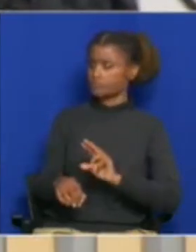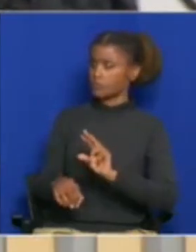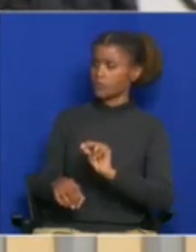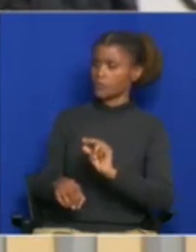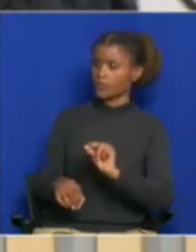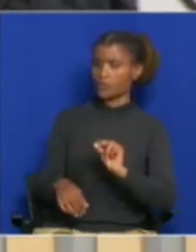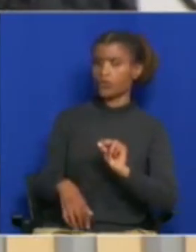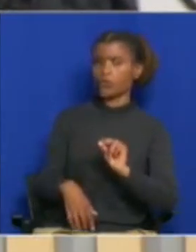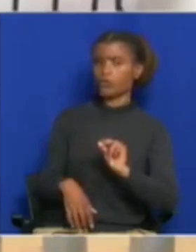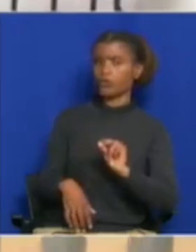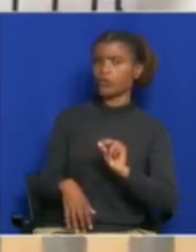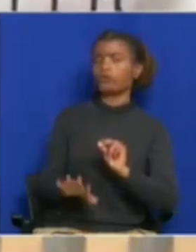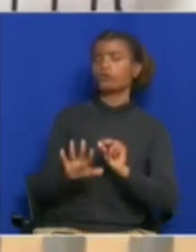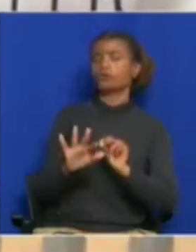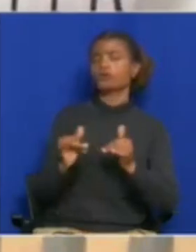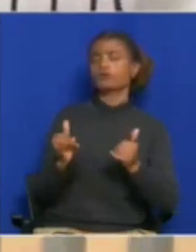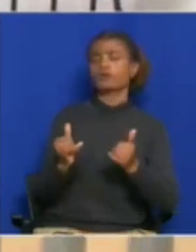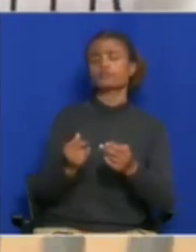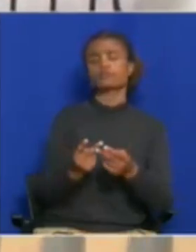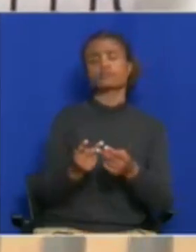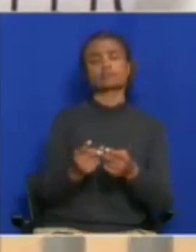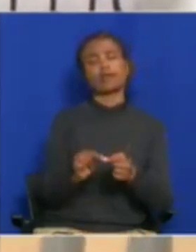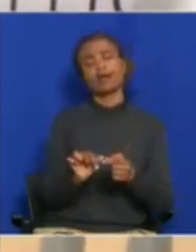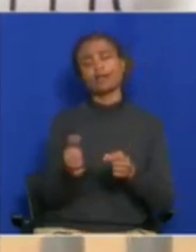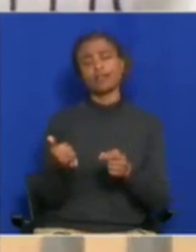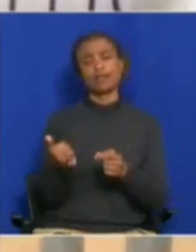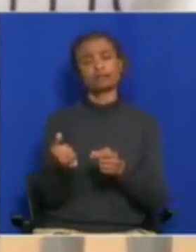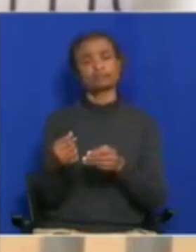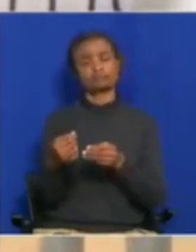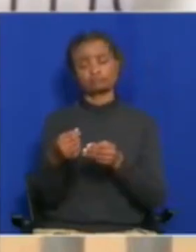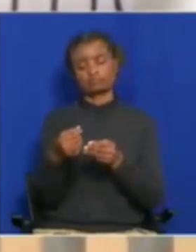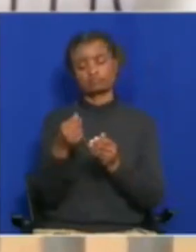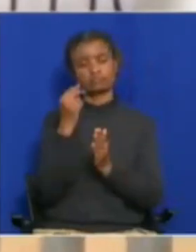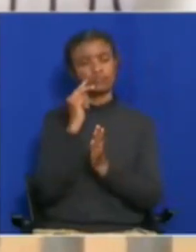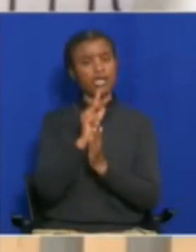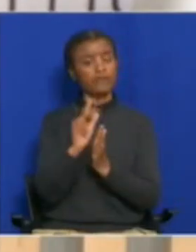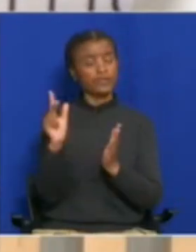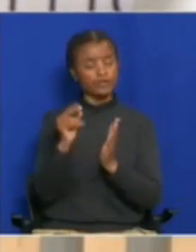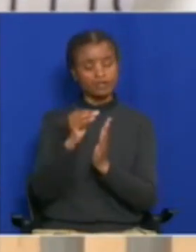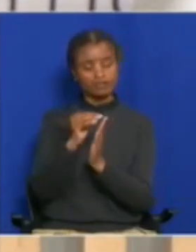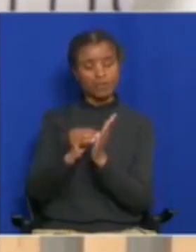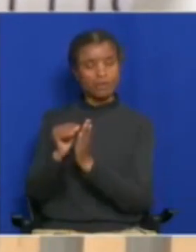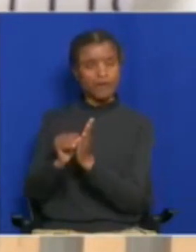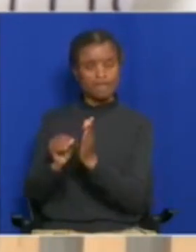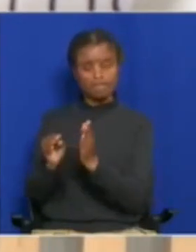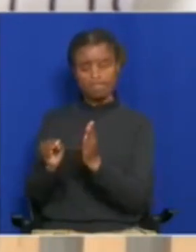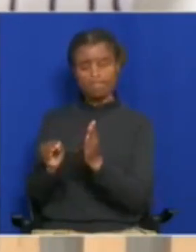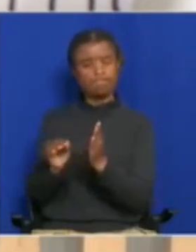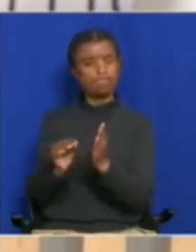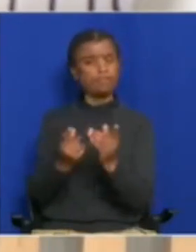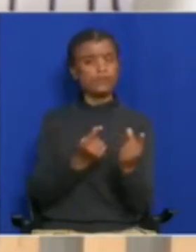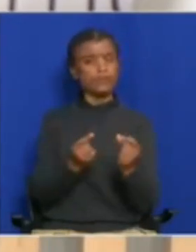the other affidavits been dealt with? Have you interrogated their compliance with Section 27 before?